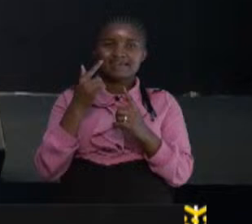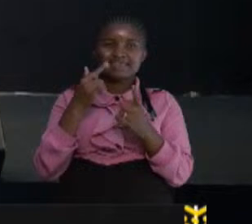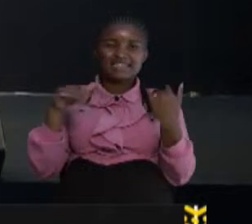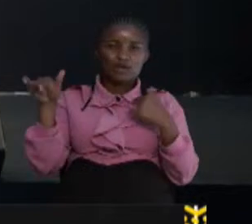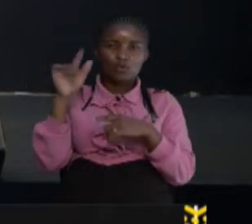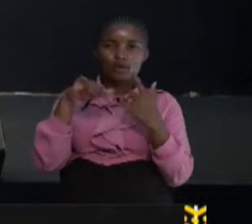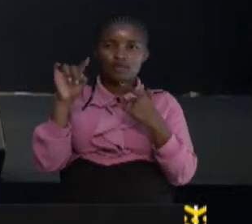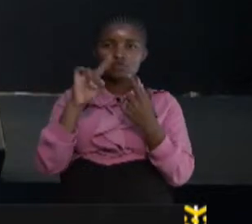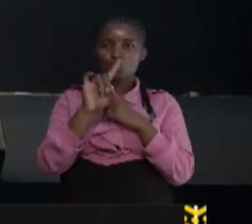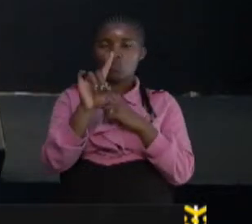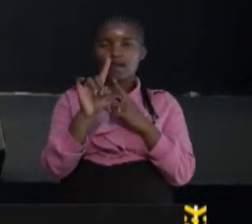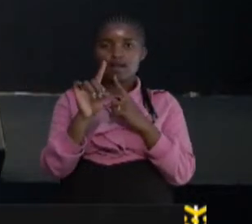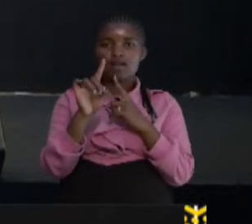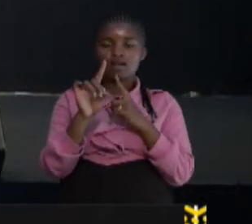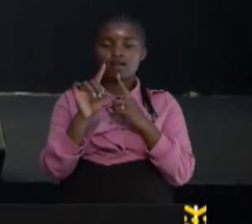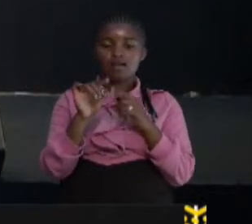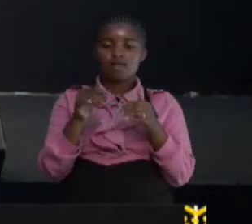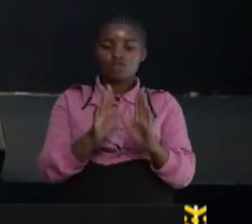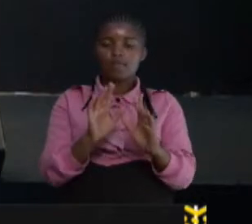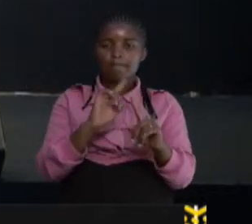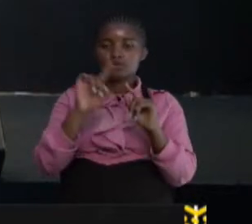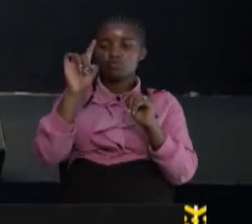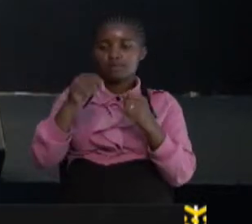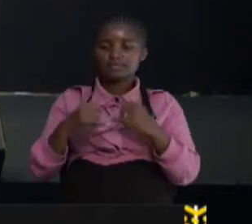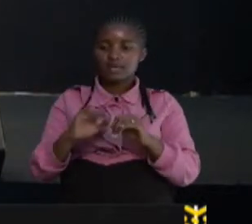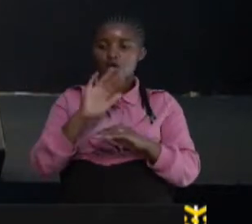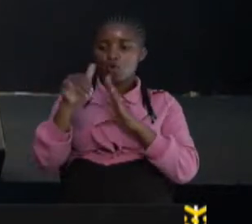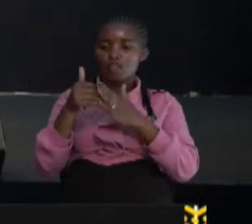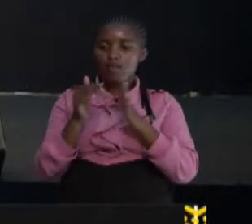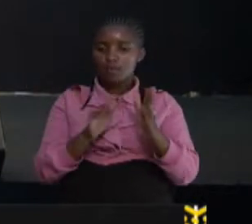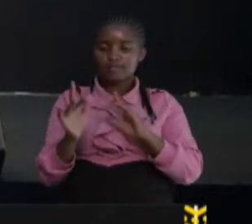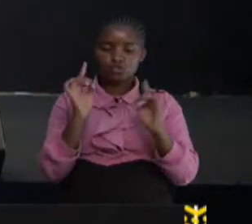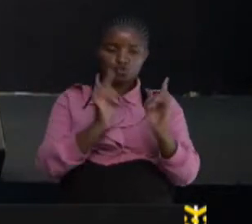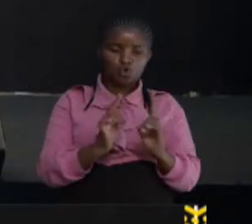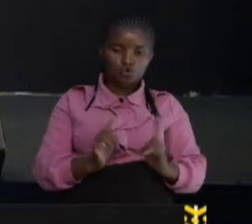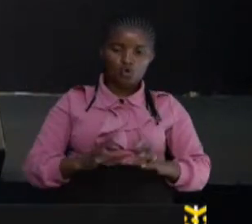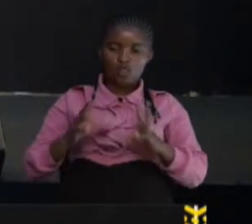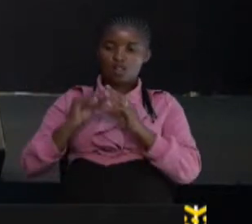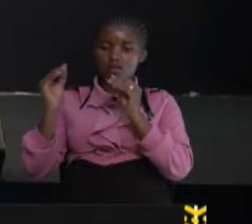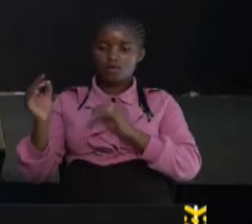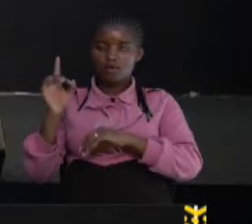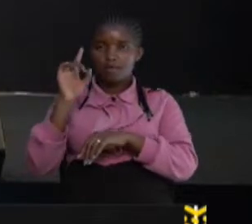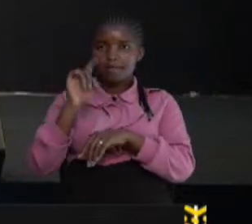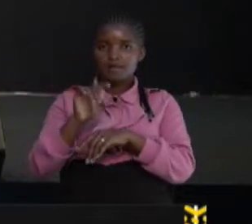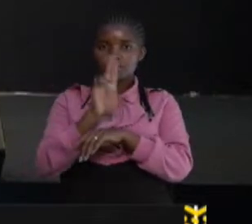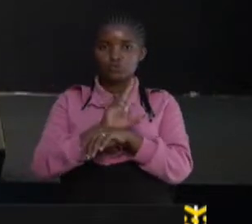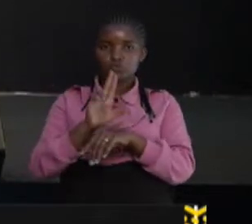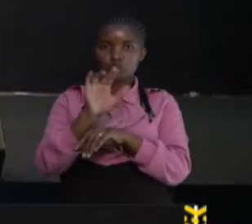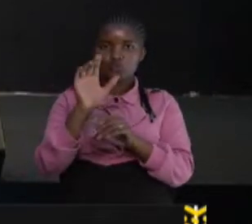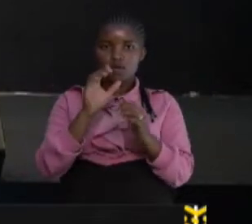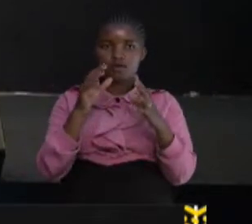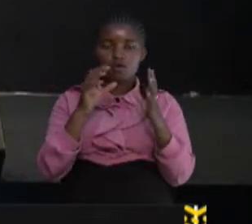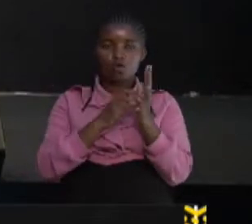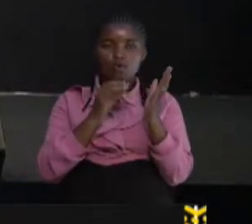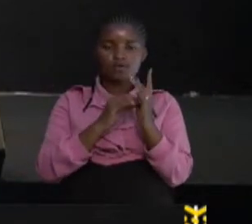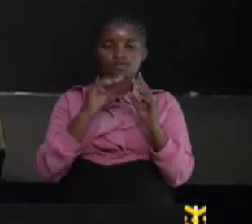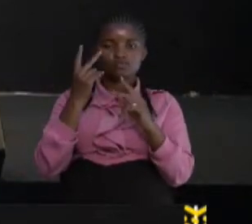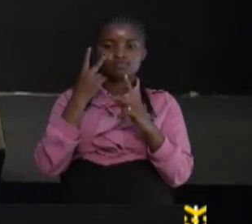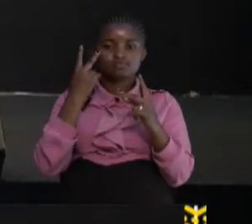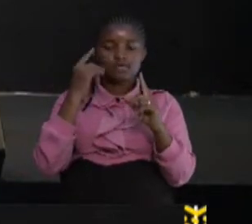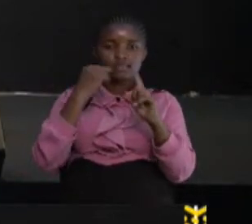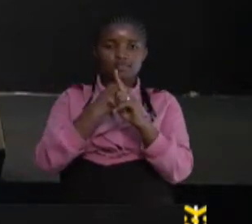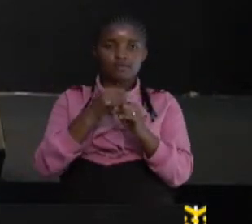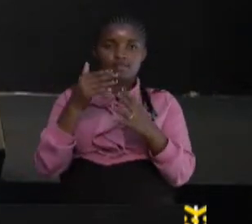or stipulated to one specific format. Explore all the formats, use your content and your niche to like explore different